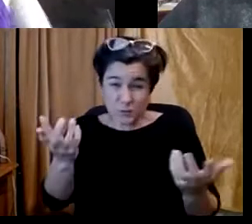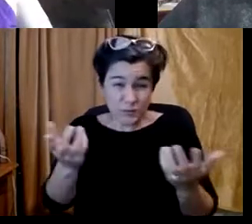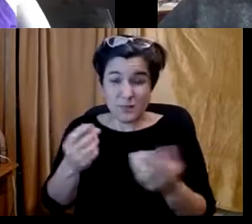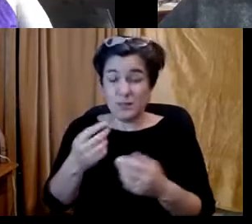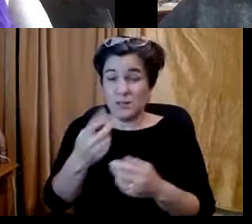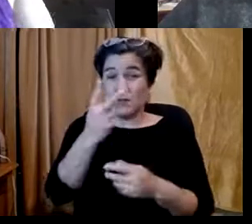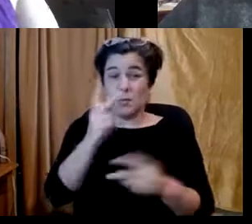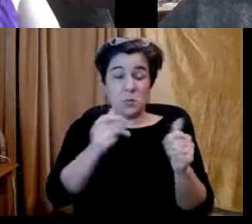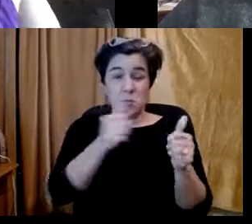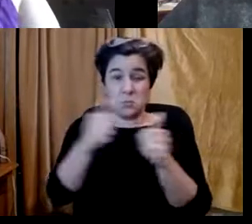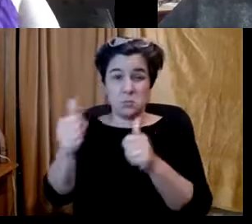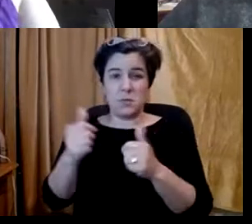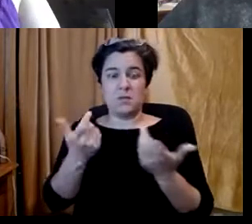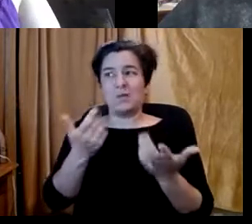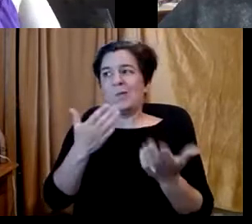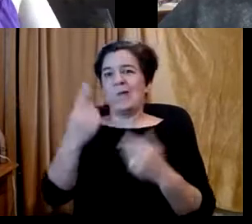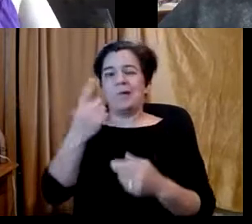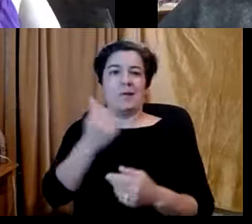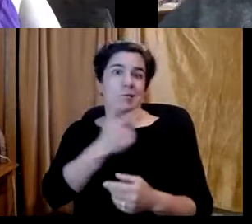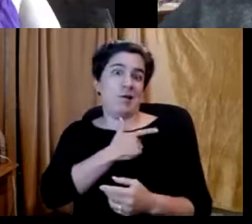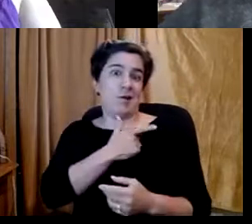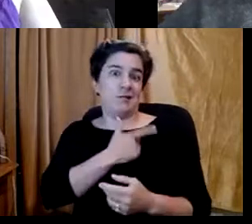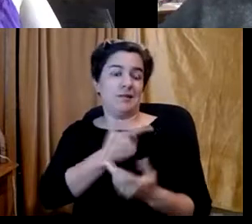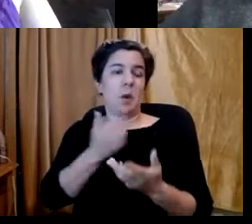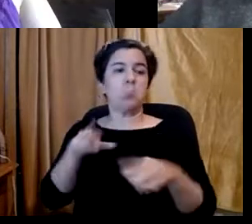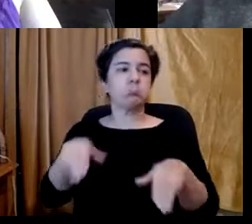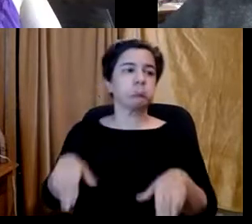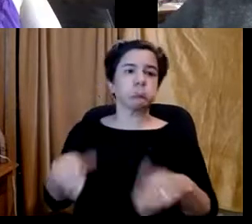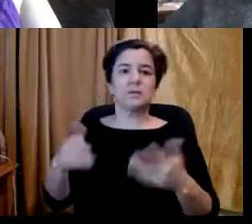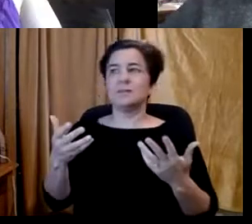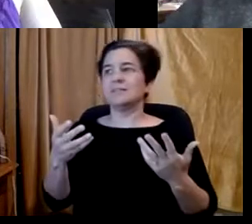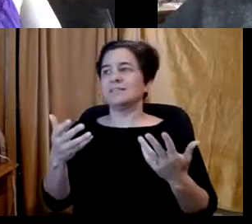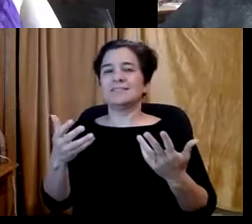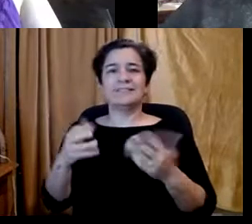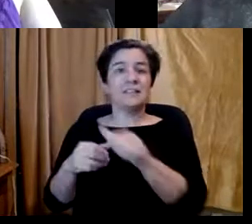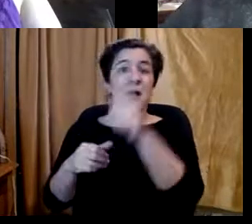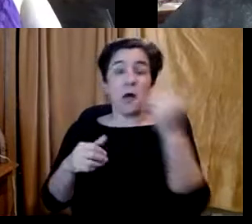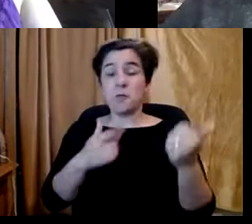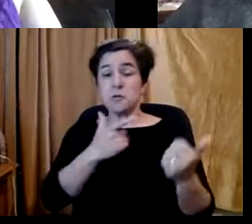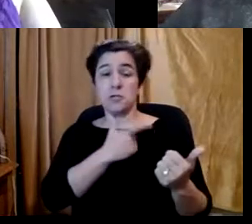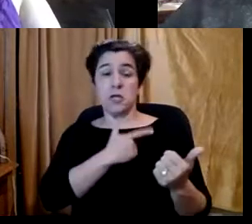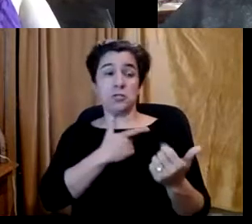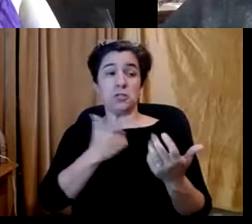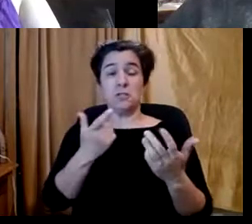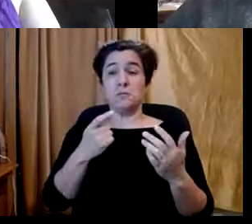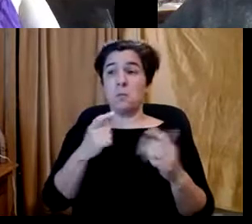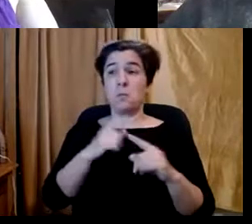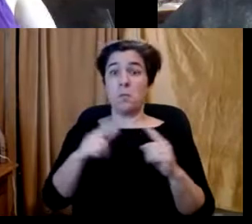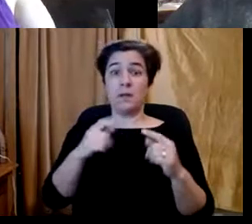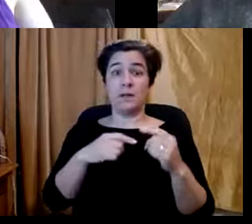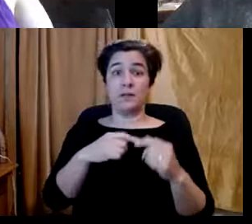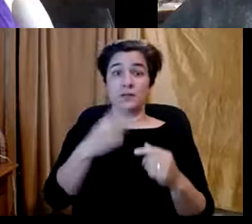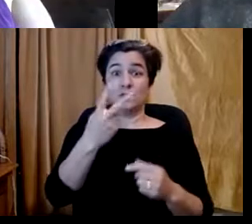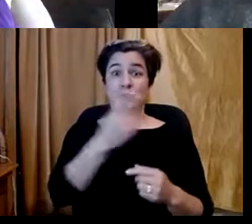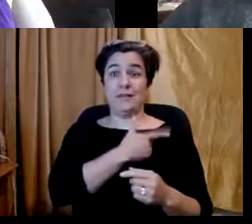One person is a little lazy, you know, and the other person can be lazy too. And together they just don't, you